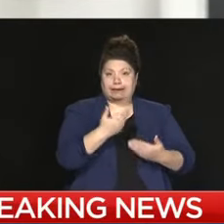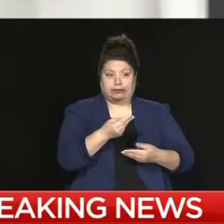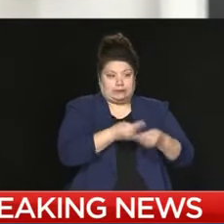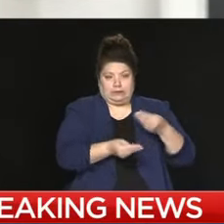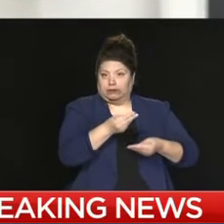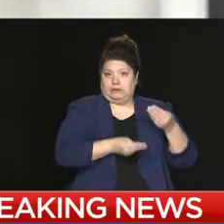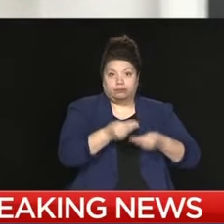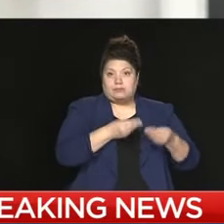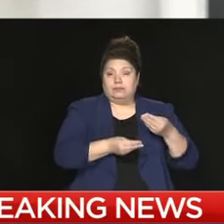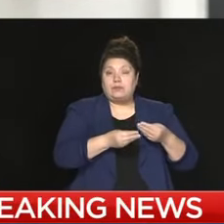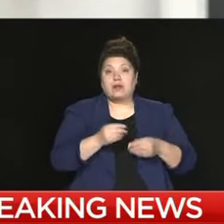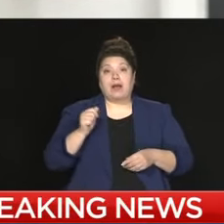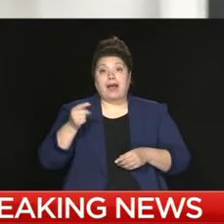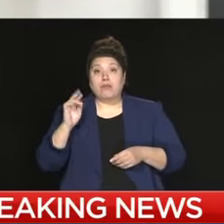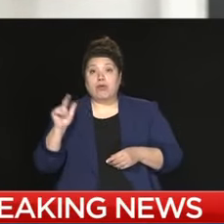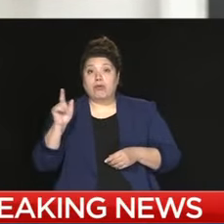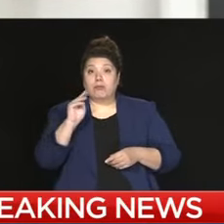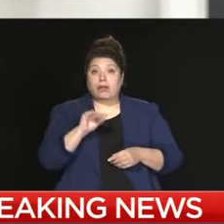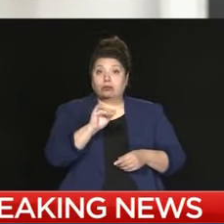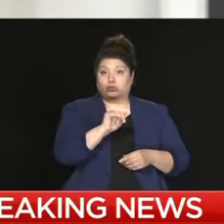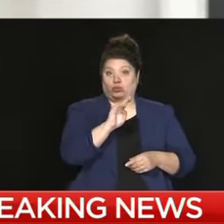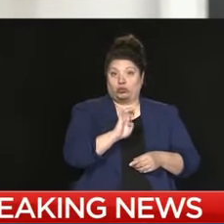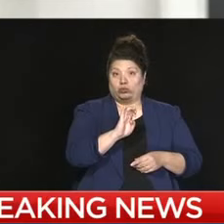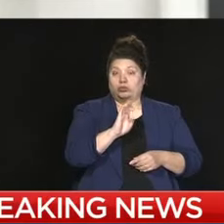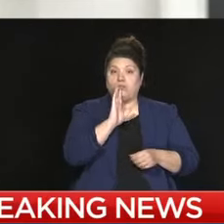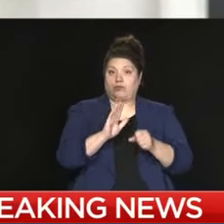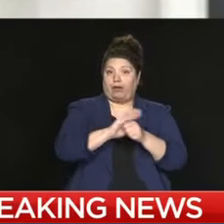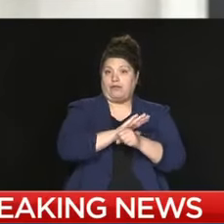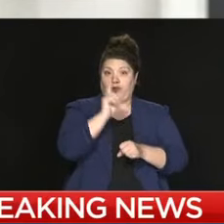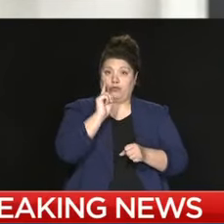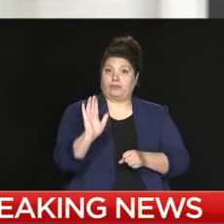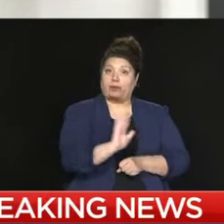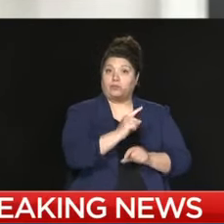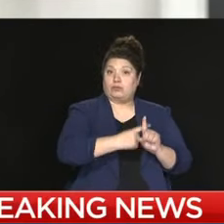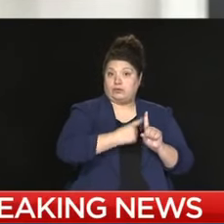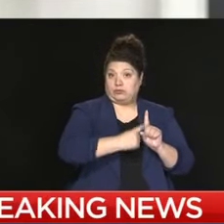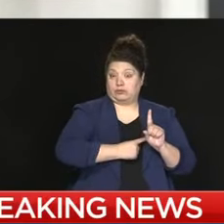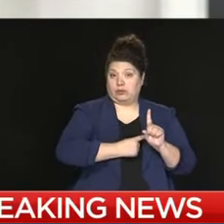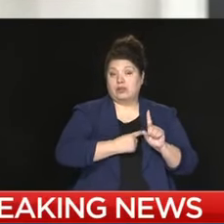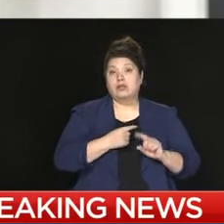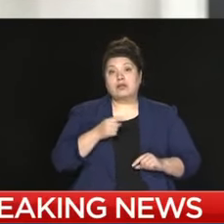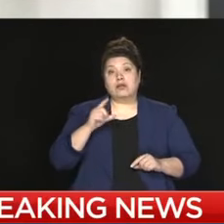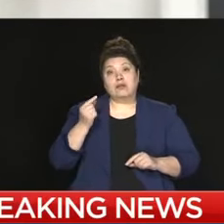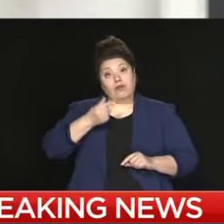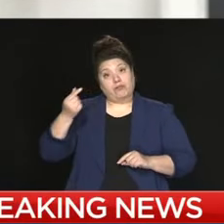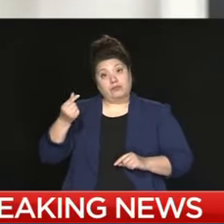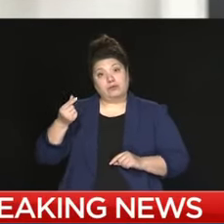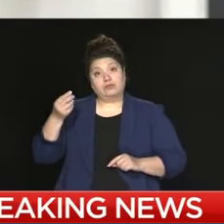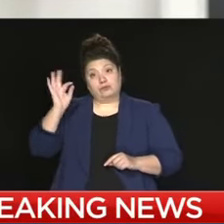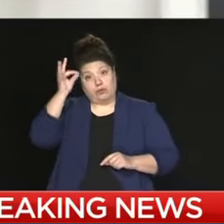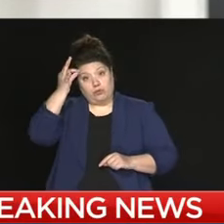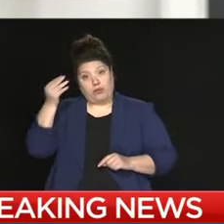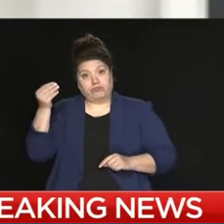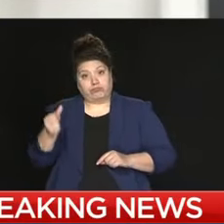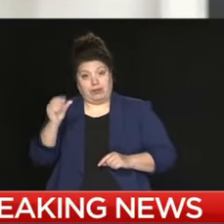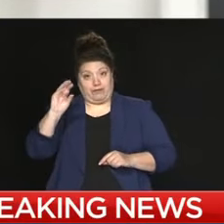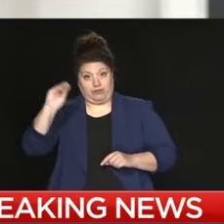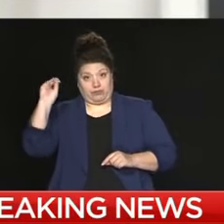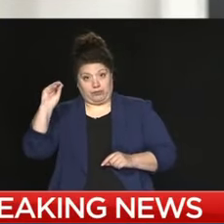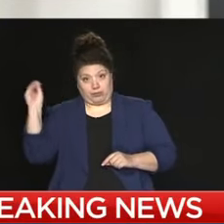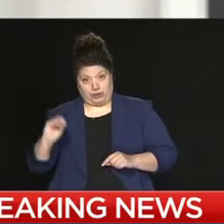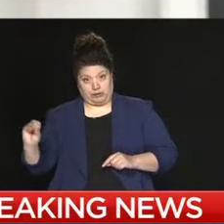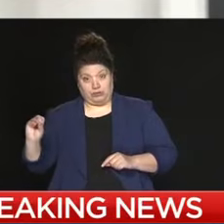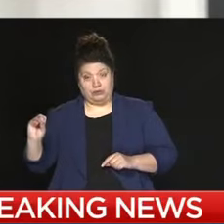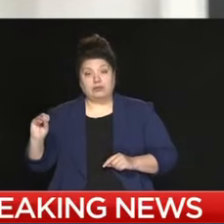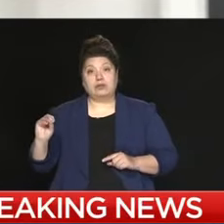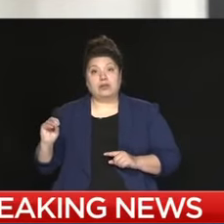by COVID-19, and this for April, May, and June. The government will cover 50% of this reduction, and